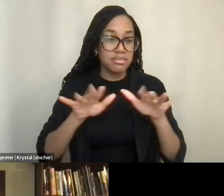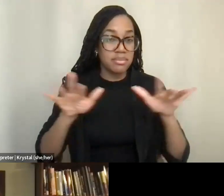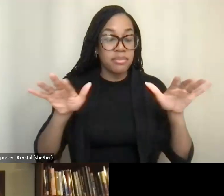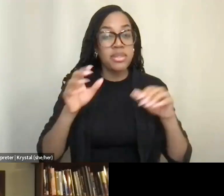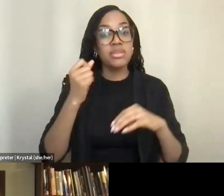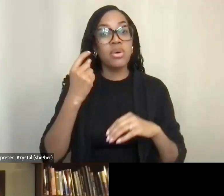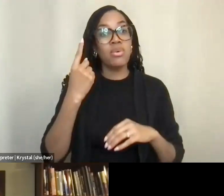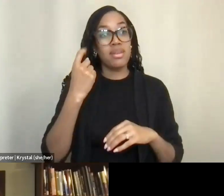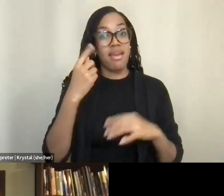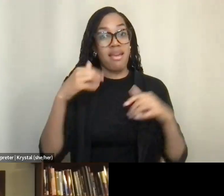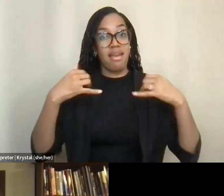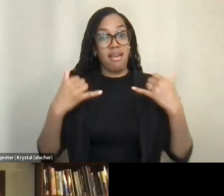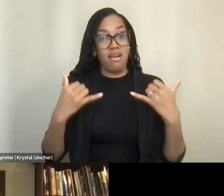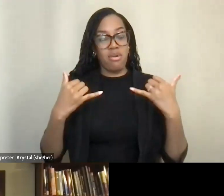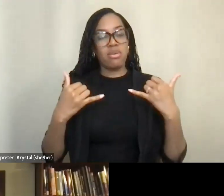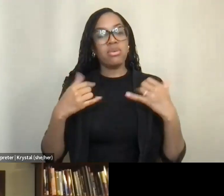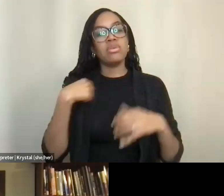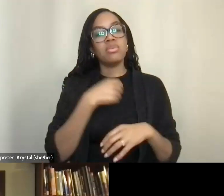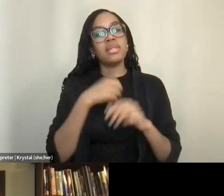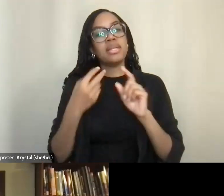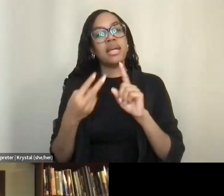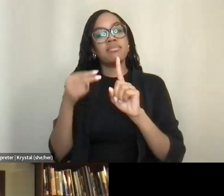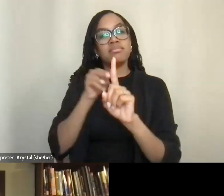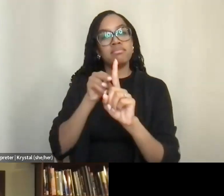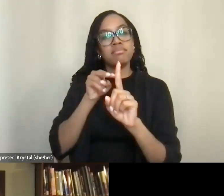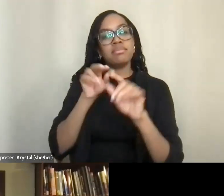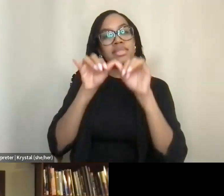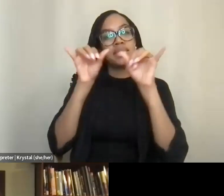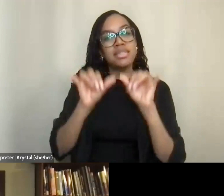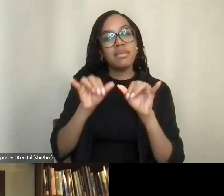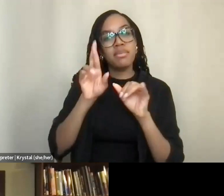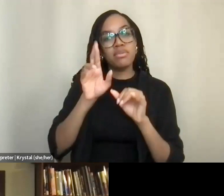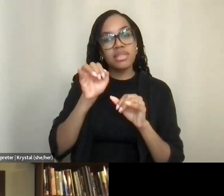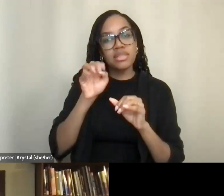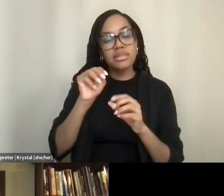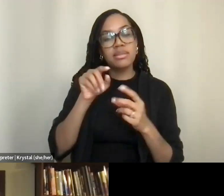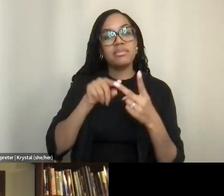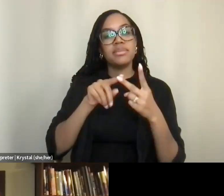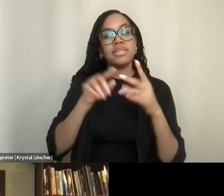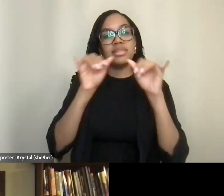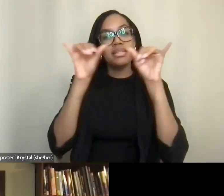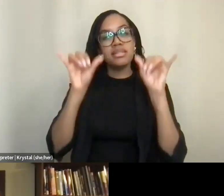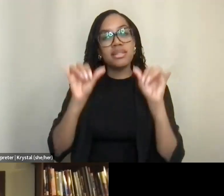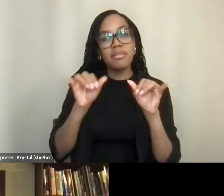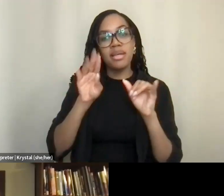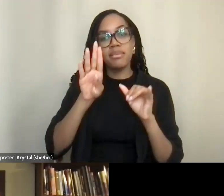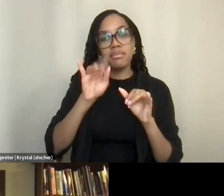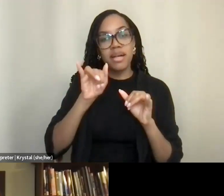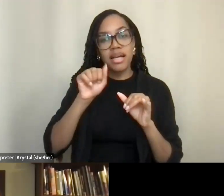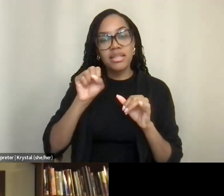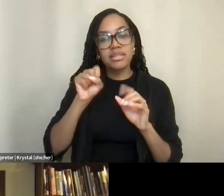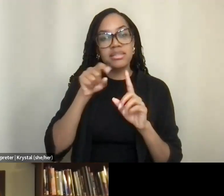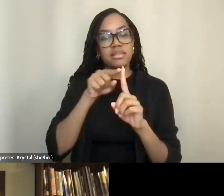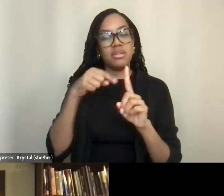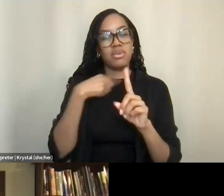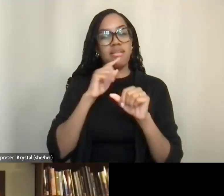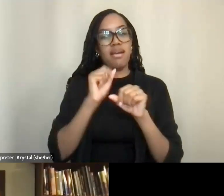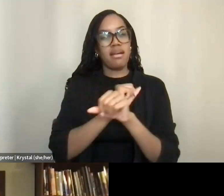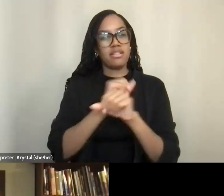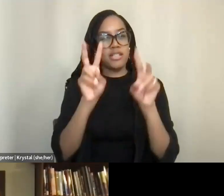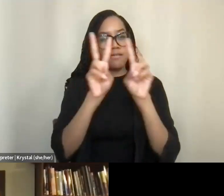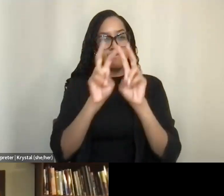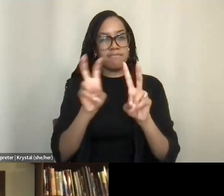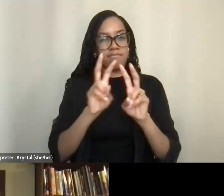now look at systemic racism and systemic bias in a deep way and a wide